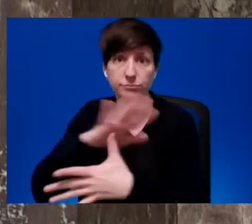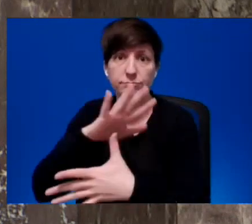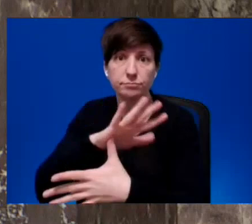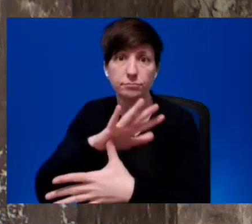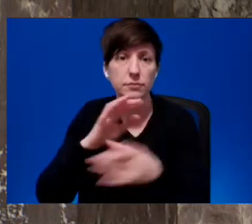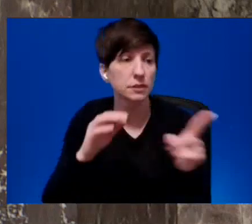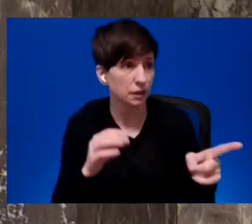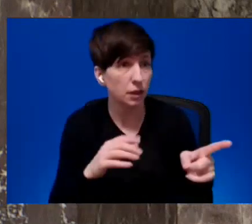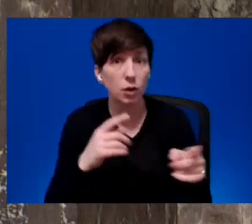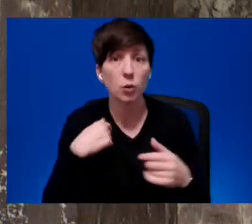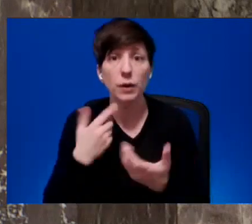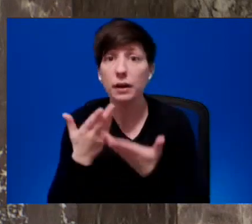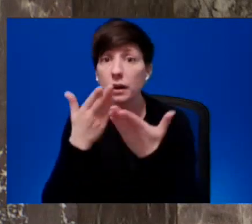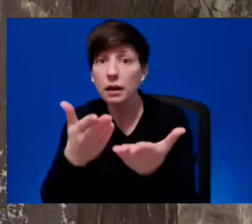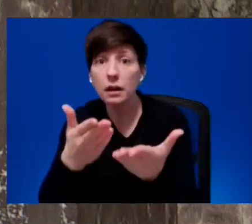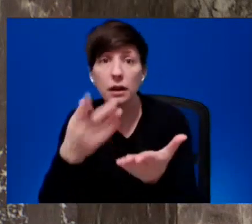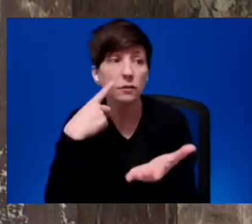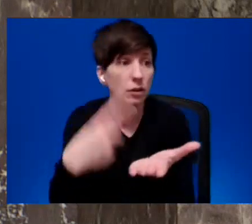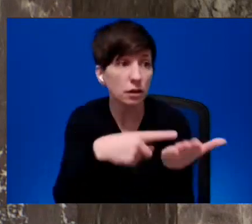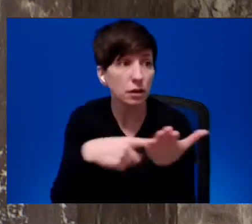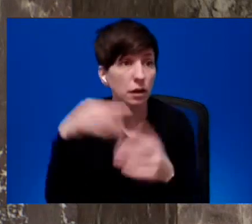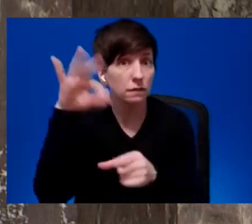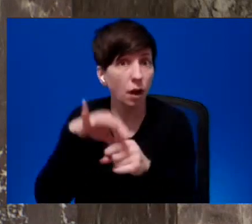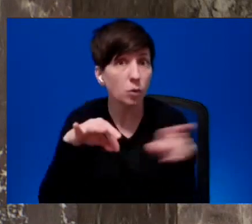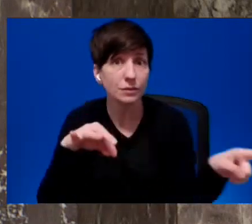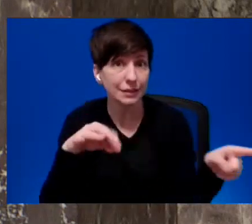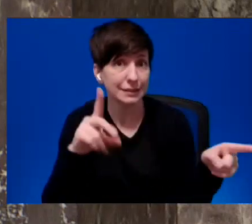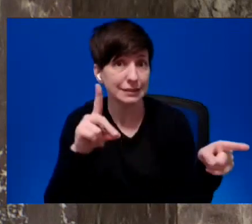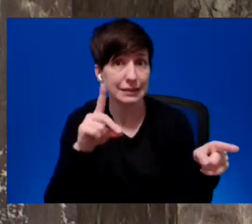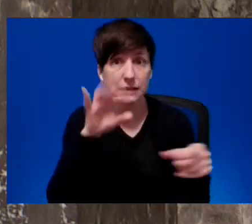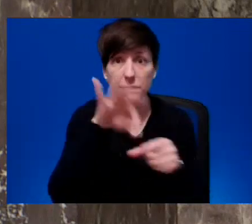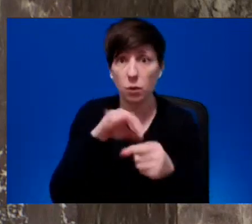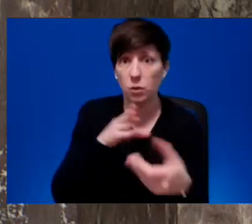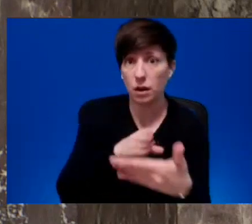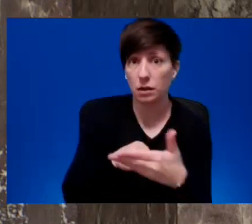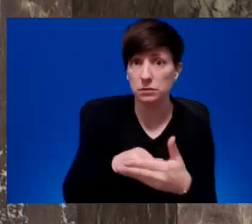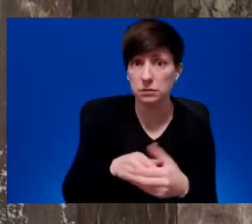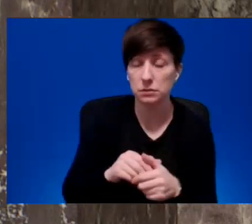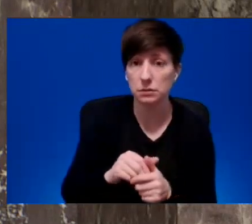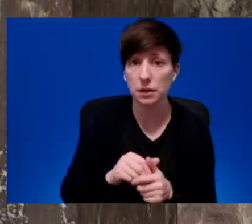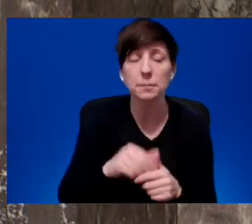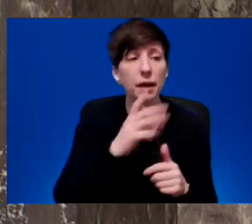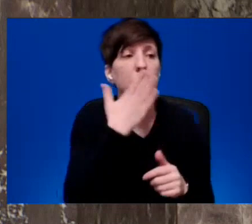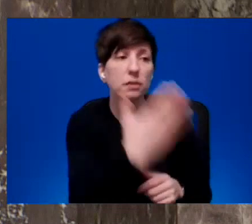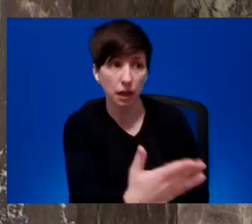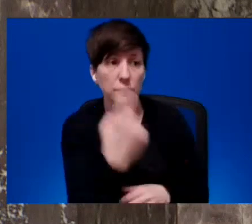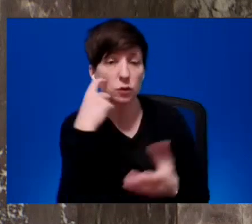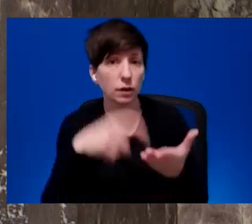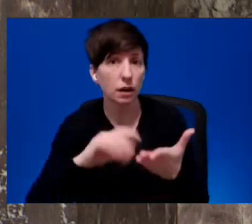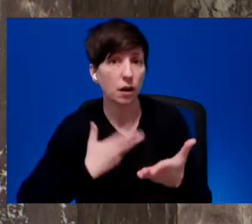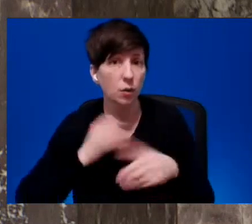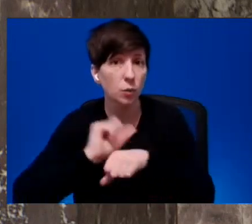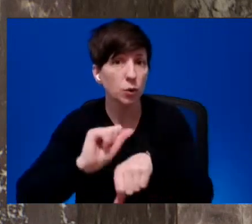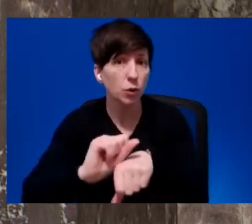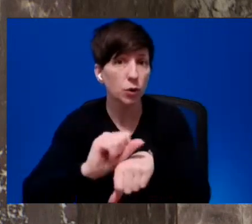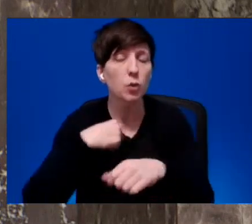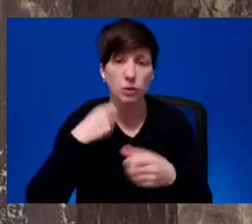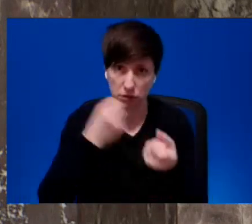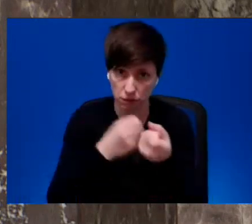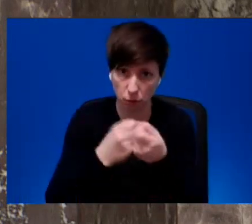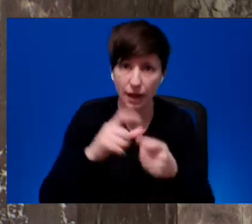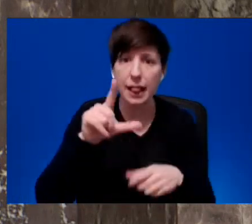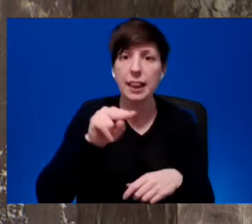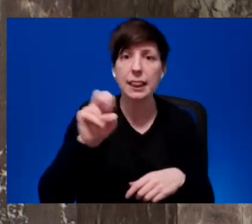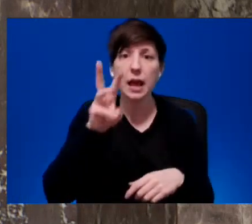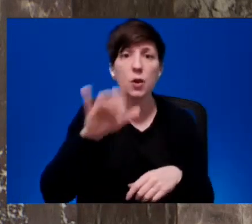Speaker, but I think the member understands that it is positive to get those type of housing available. We are supporting laneway homes, Honourable Speaker. We are supporting